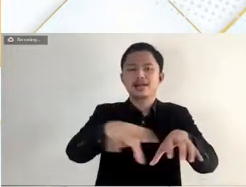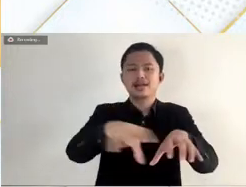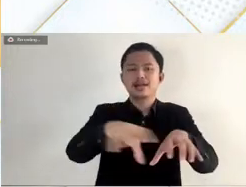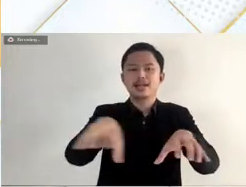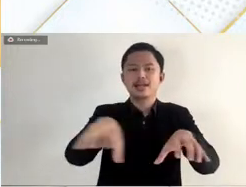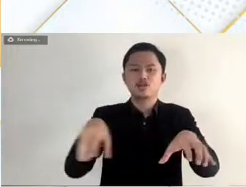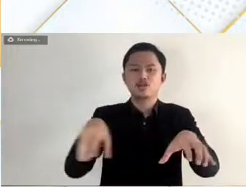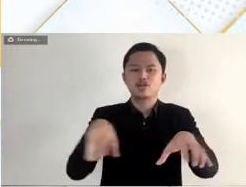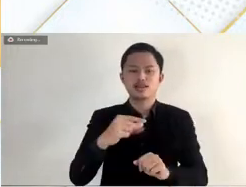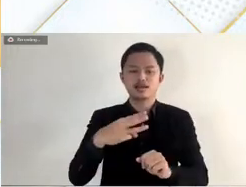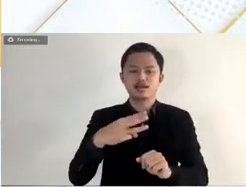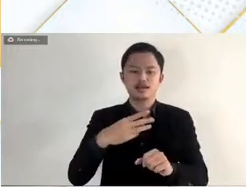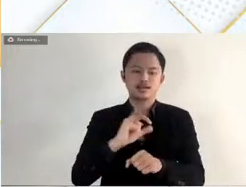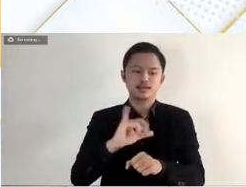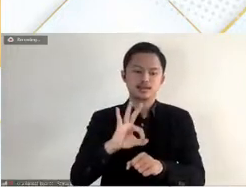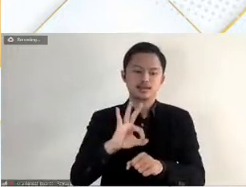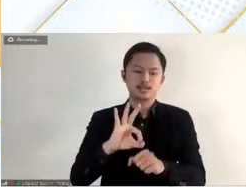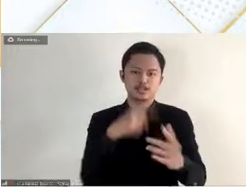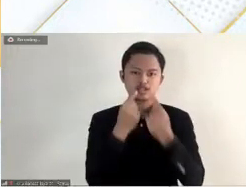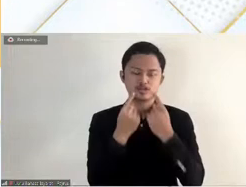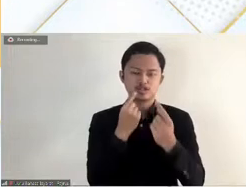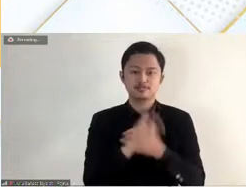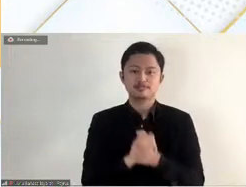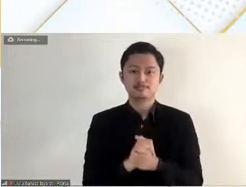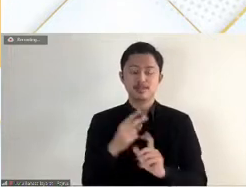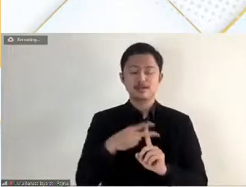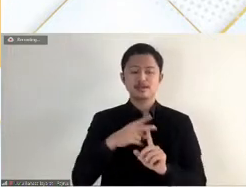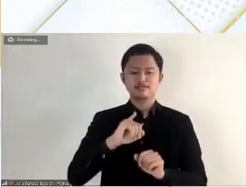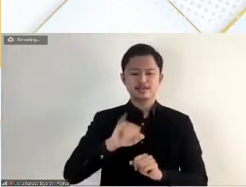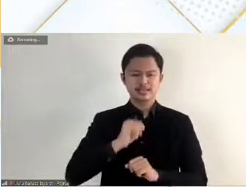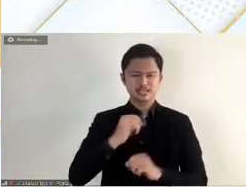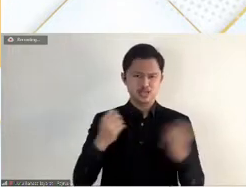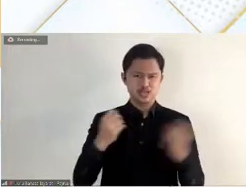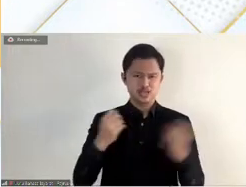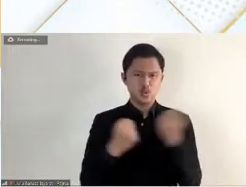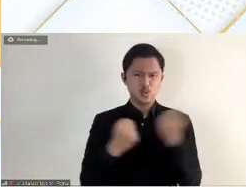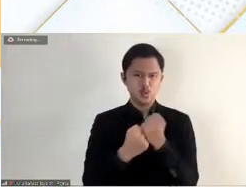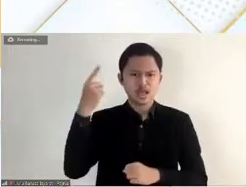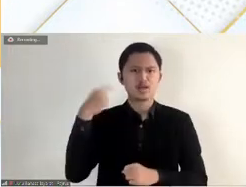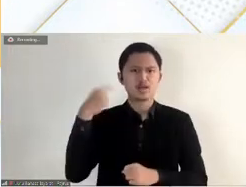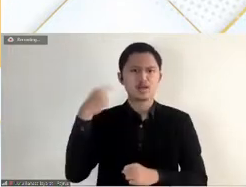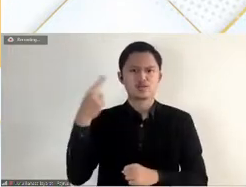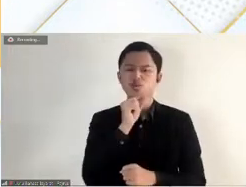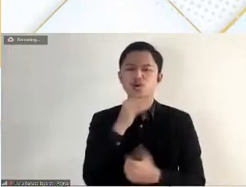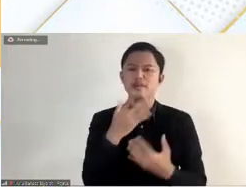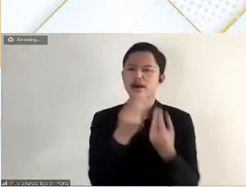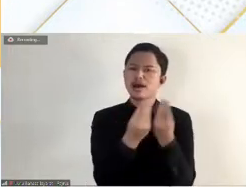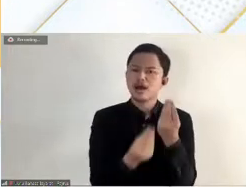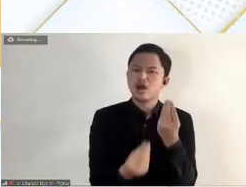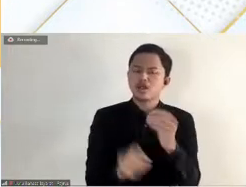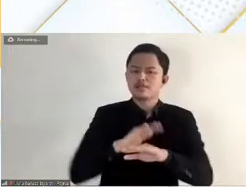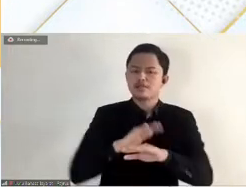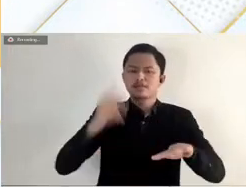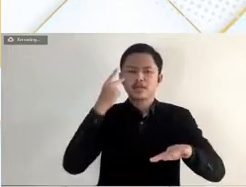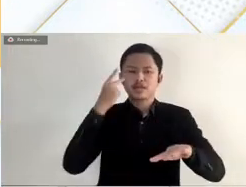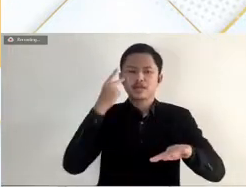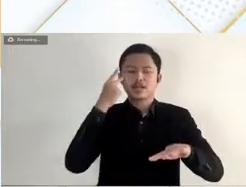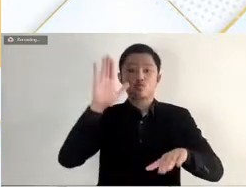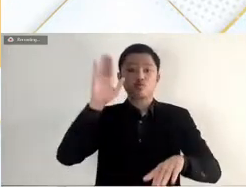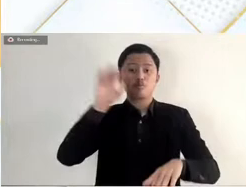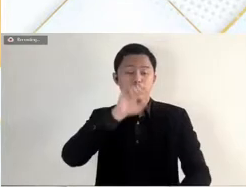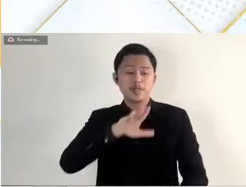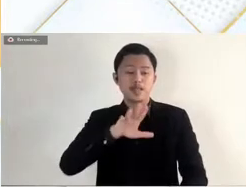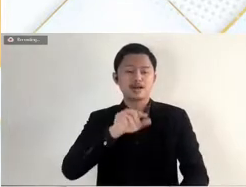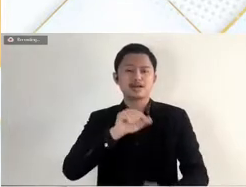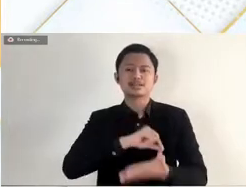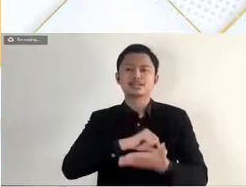arises. And Fiji is always supportive of an enlarged Security Council memberships. I recall these discussions